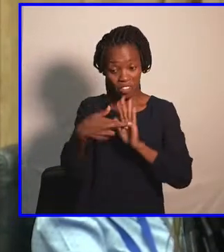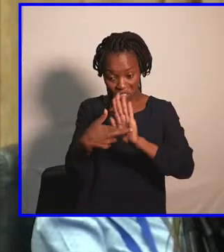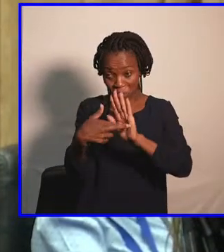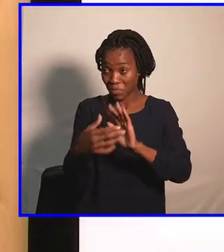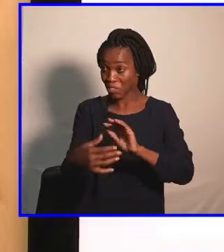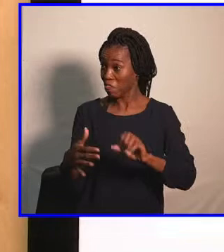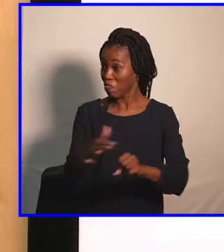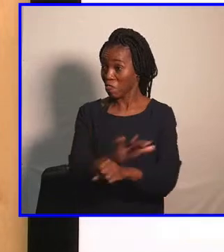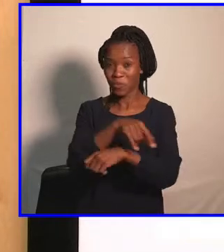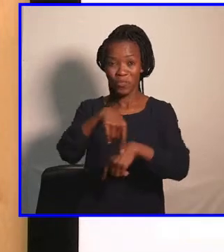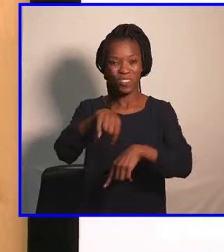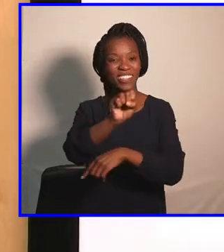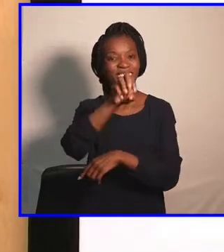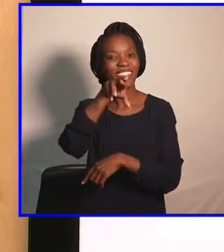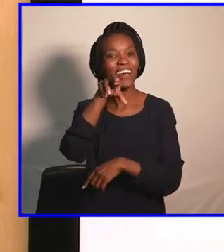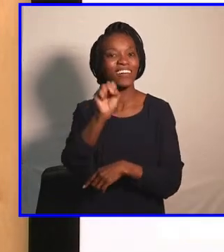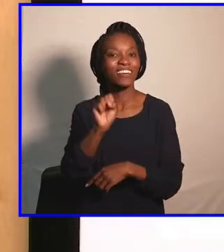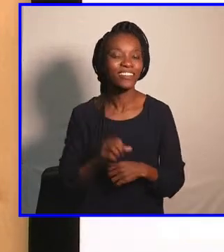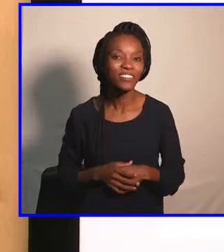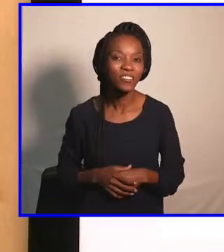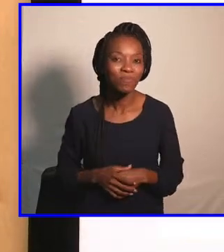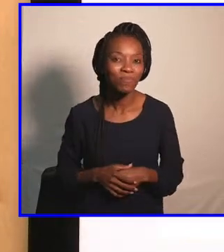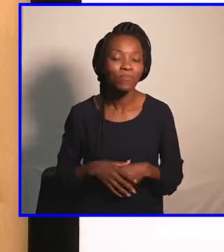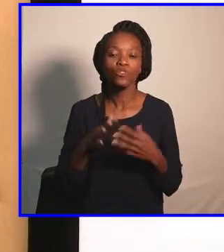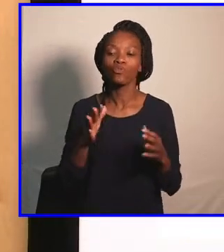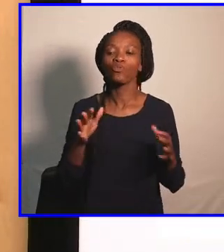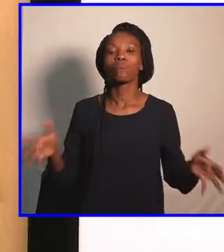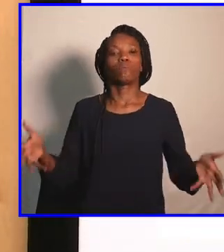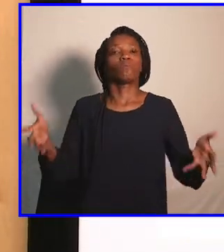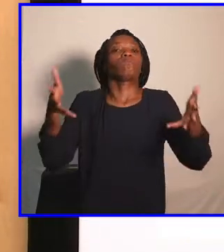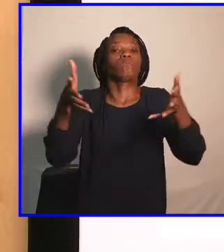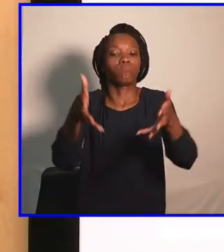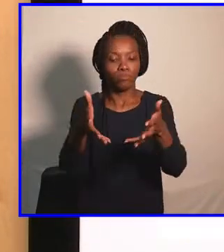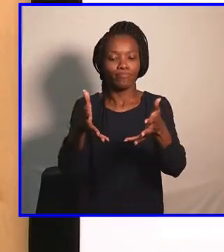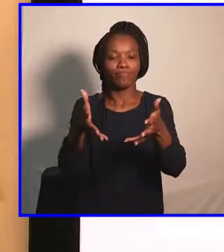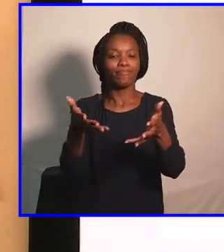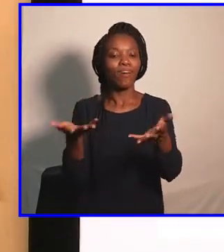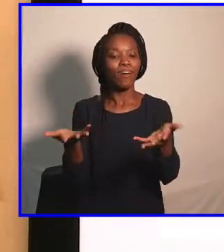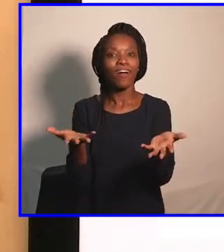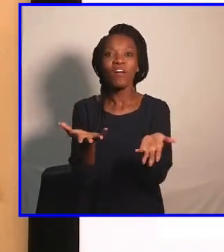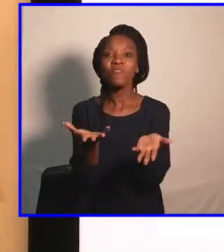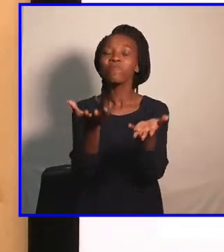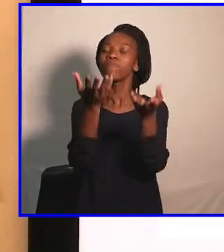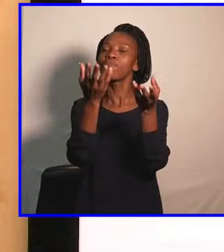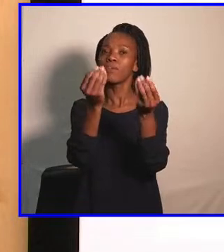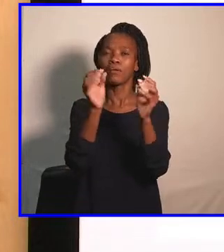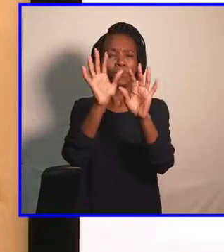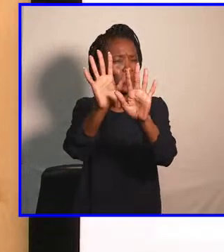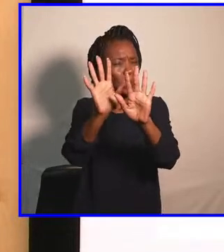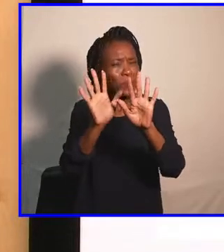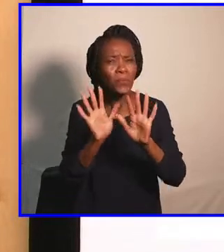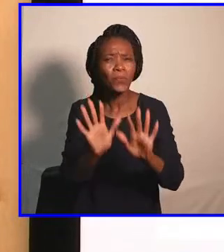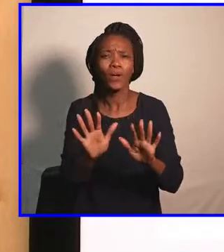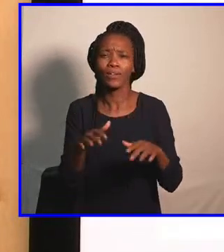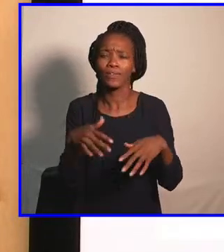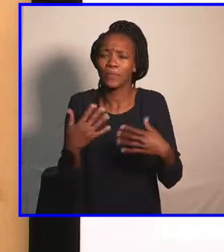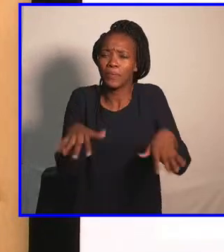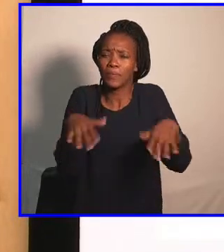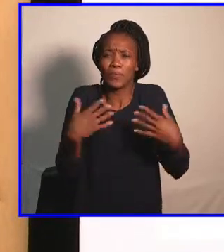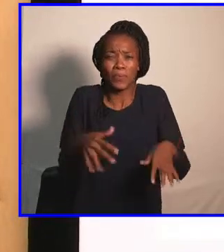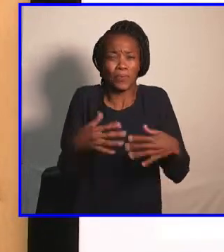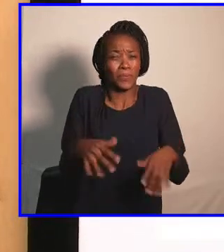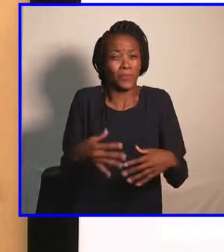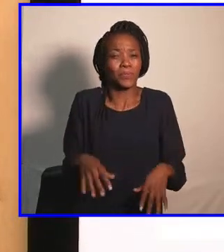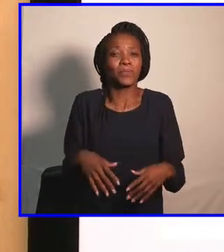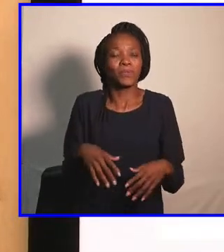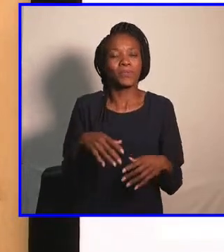in SARS. Having brought them together to produce this great and wonderful and outstanding